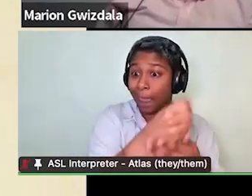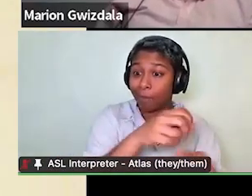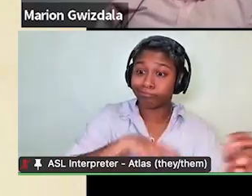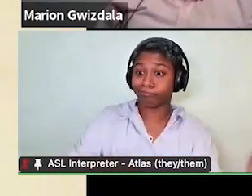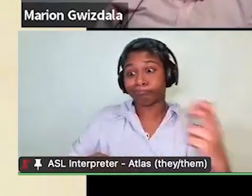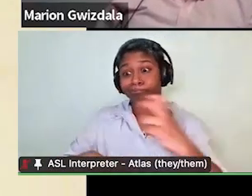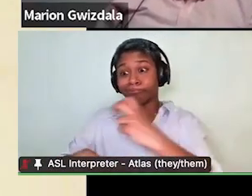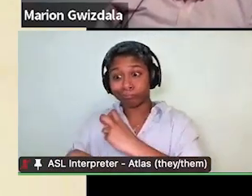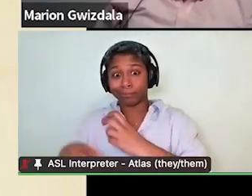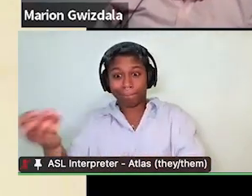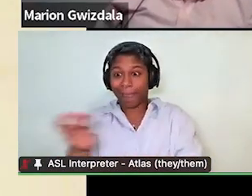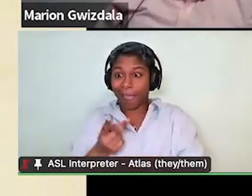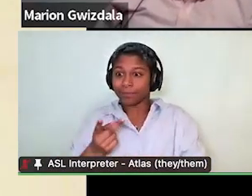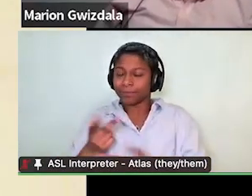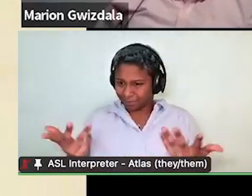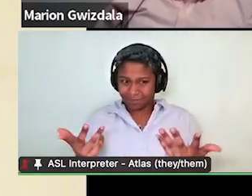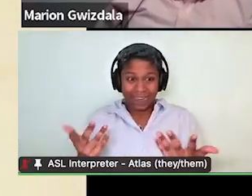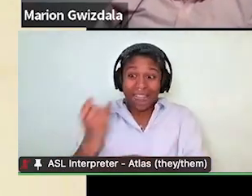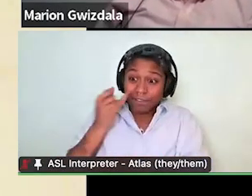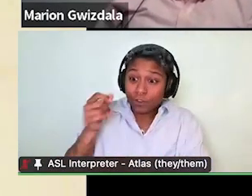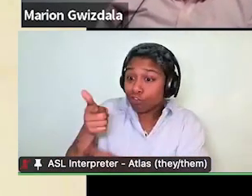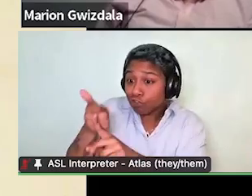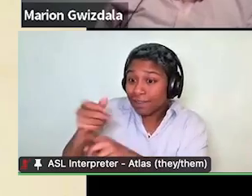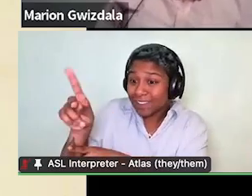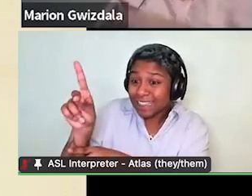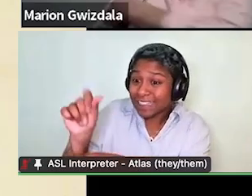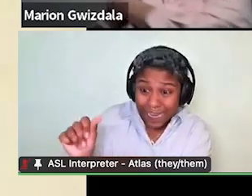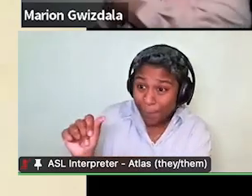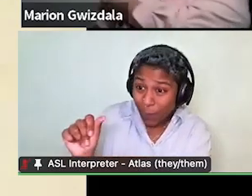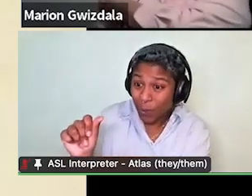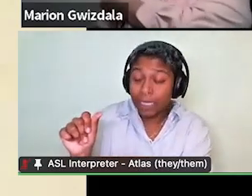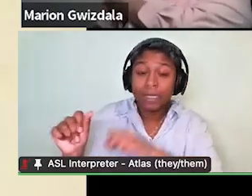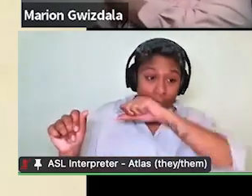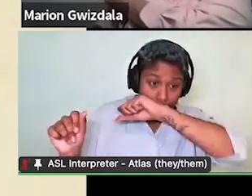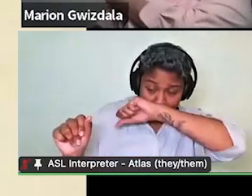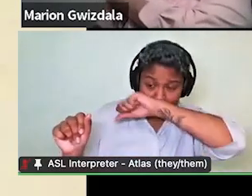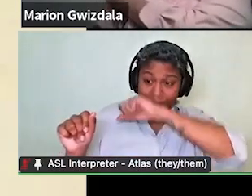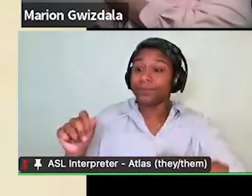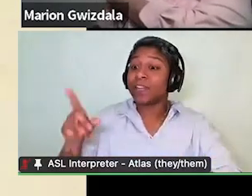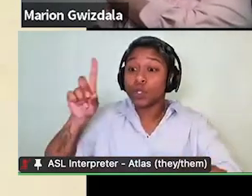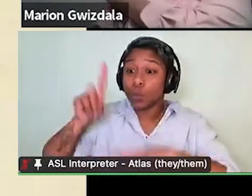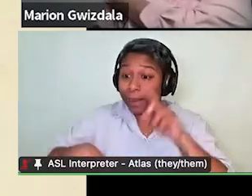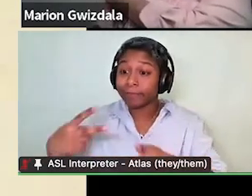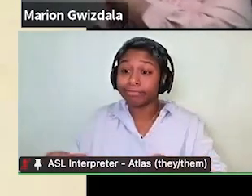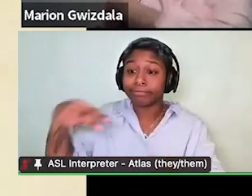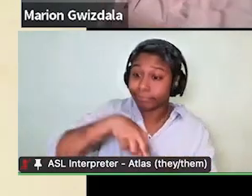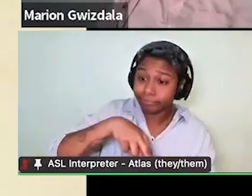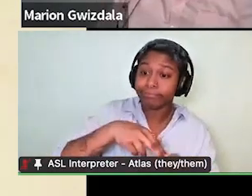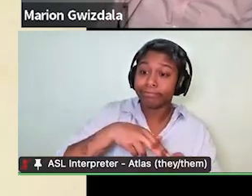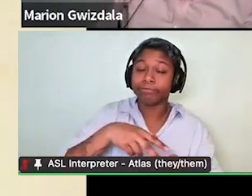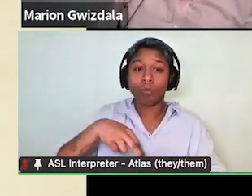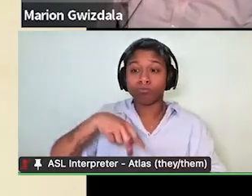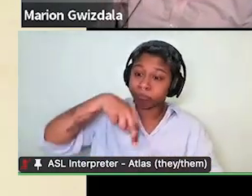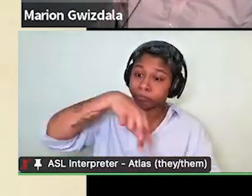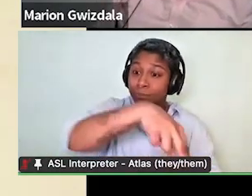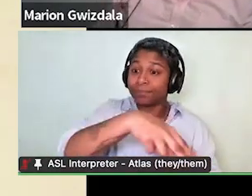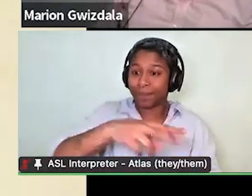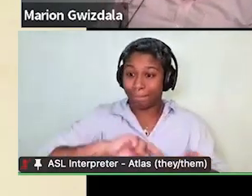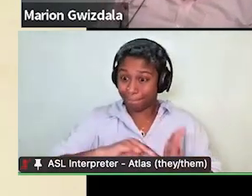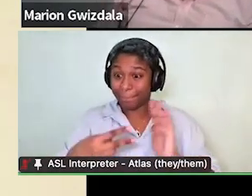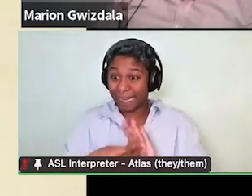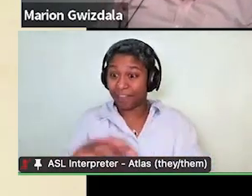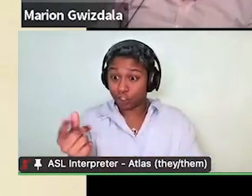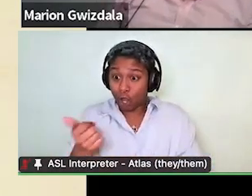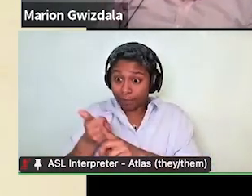wheelchair, that now becomes a trained task, and that qualifies that dog as a service dog because it's